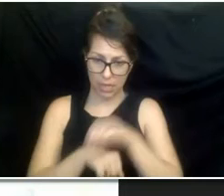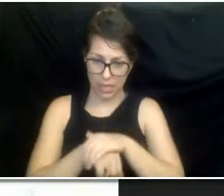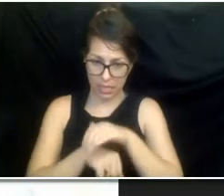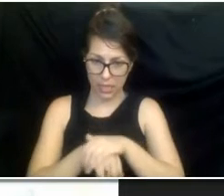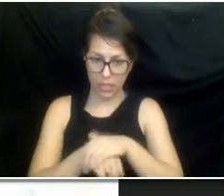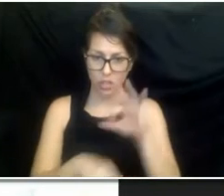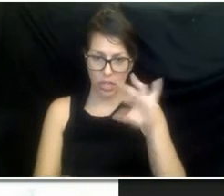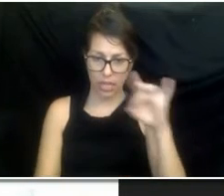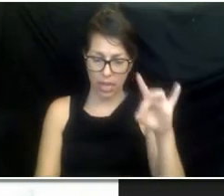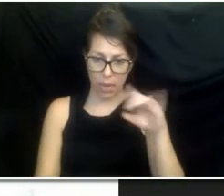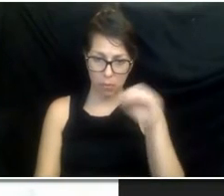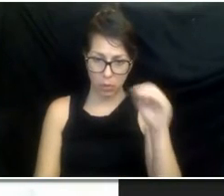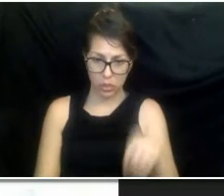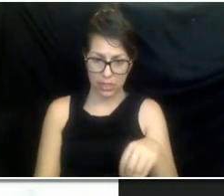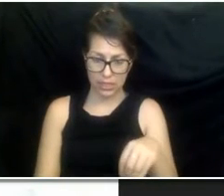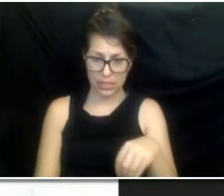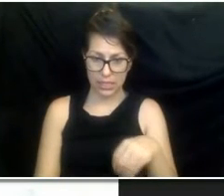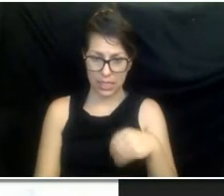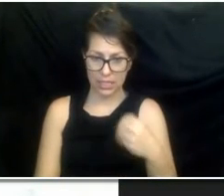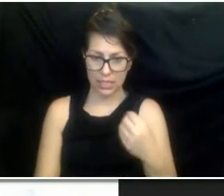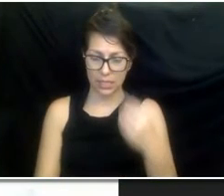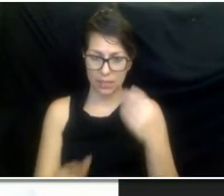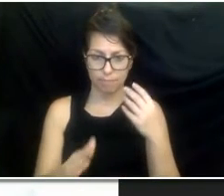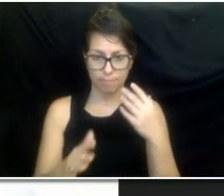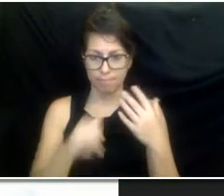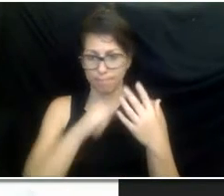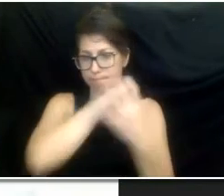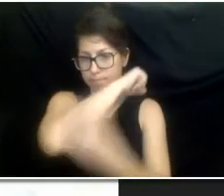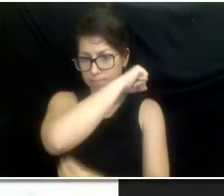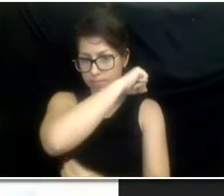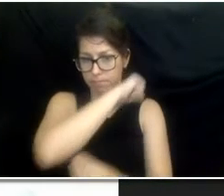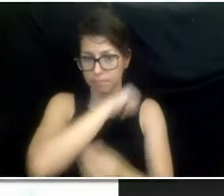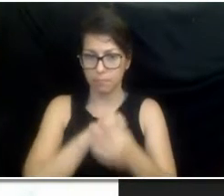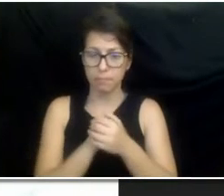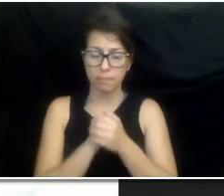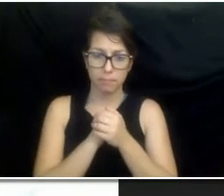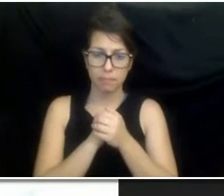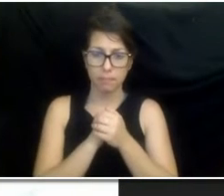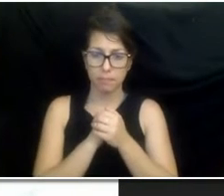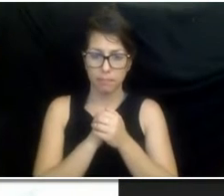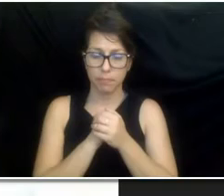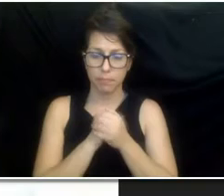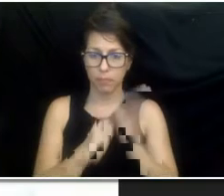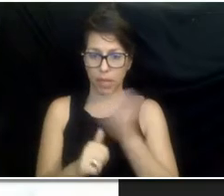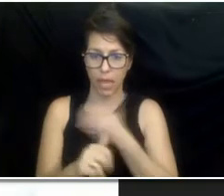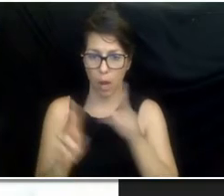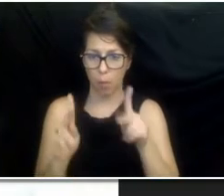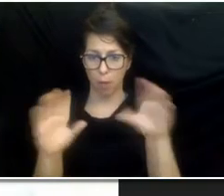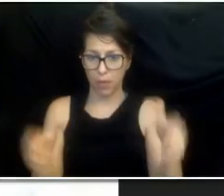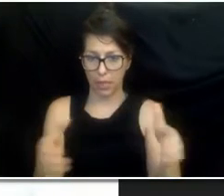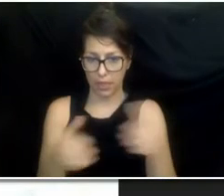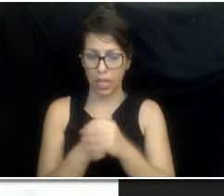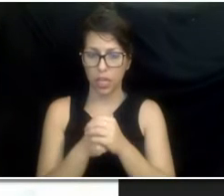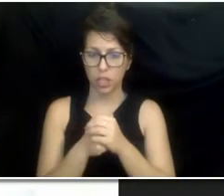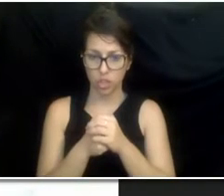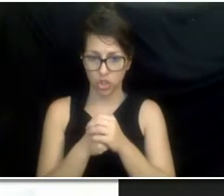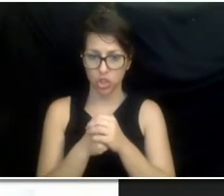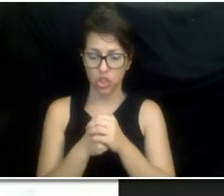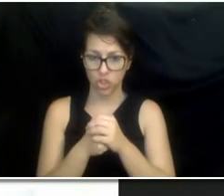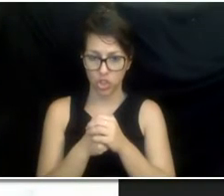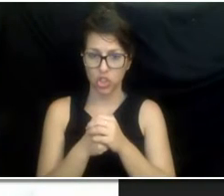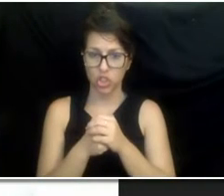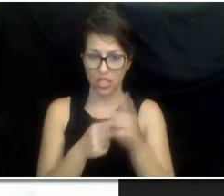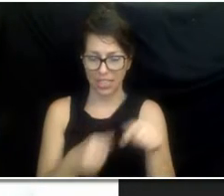as a direct service organization serving the vulnerable immigrant Community we are an essential human Sur service